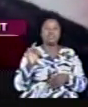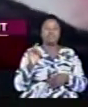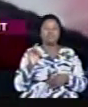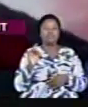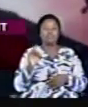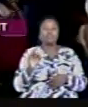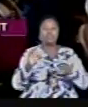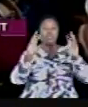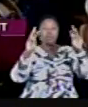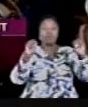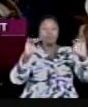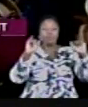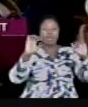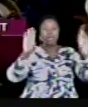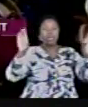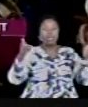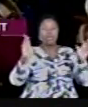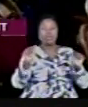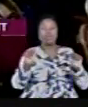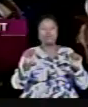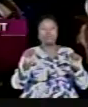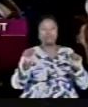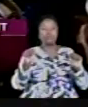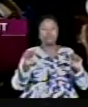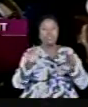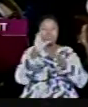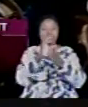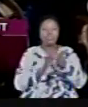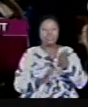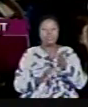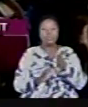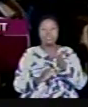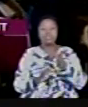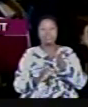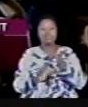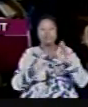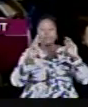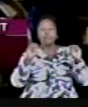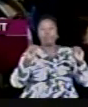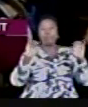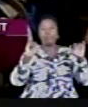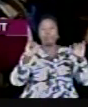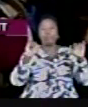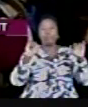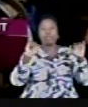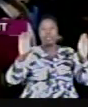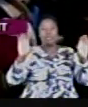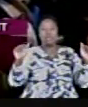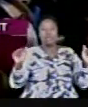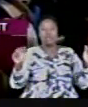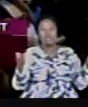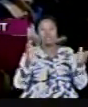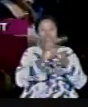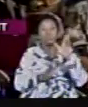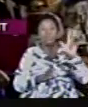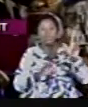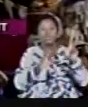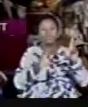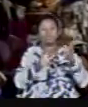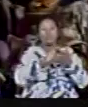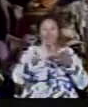Micah chapter 3, verse 8. But truly, I